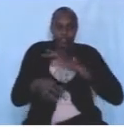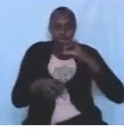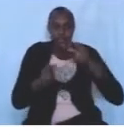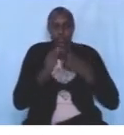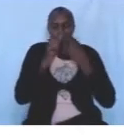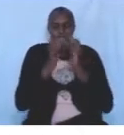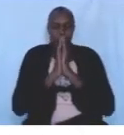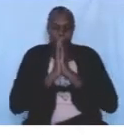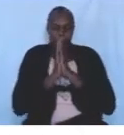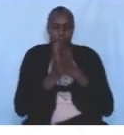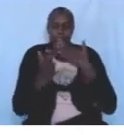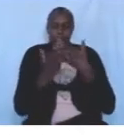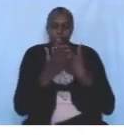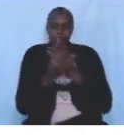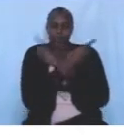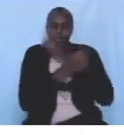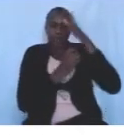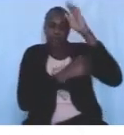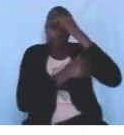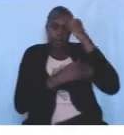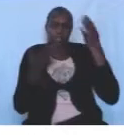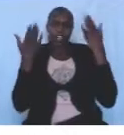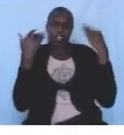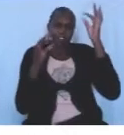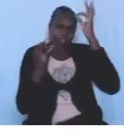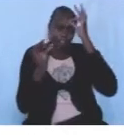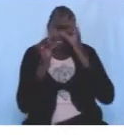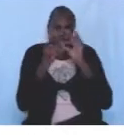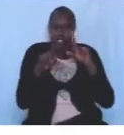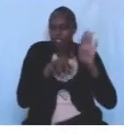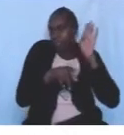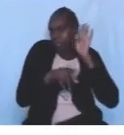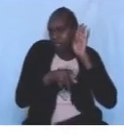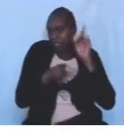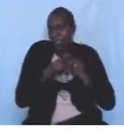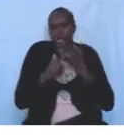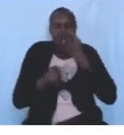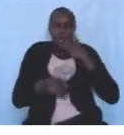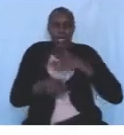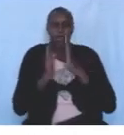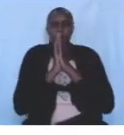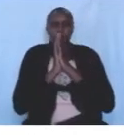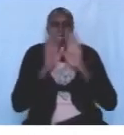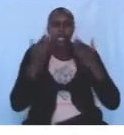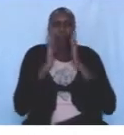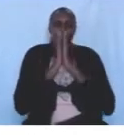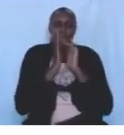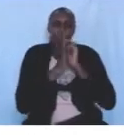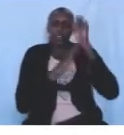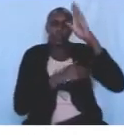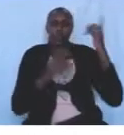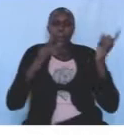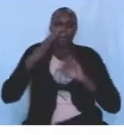pray. We thank you, dear Lord, because you are ever faithful. You listen and hearken unto our prayers, dear Lord. How we pray that you will minister